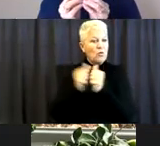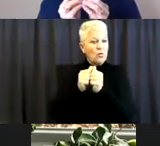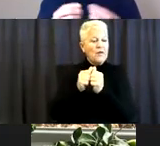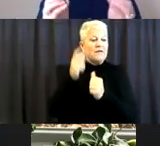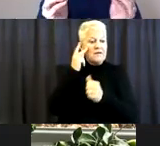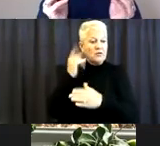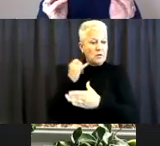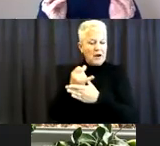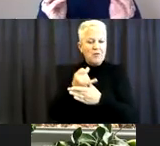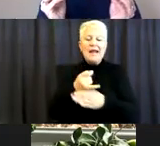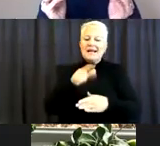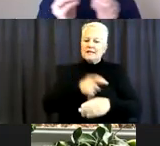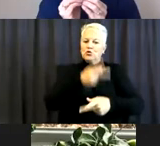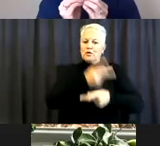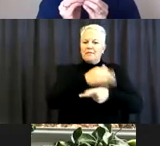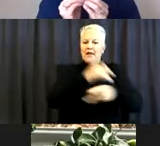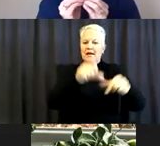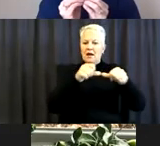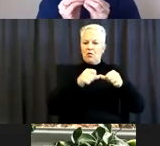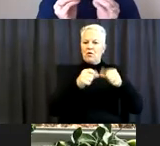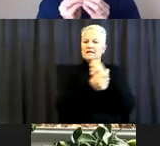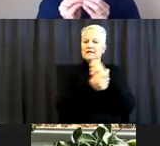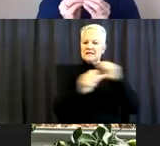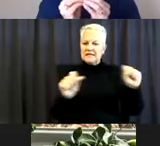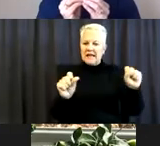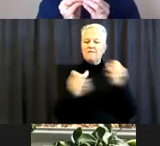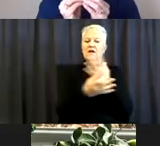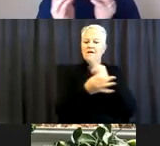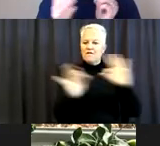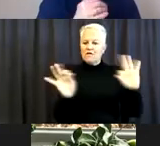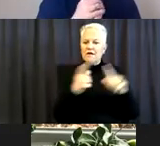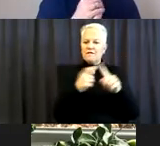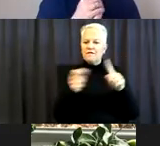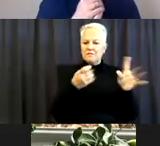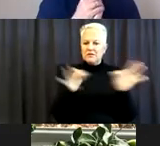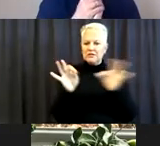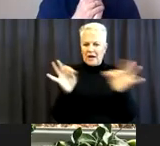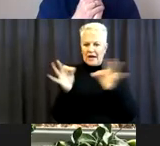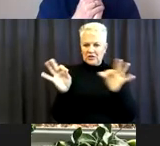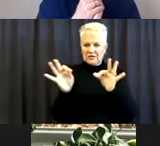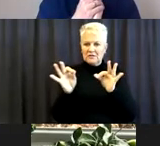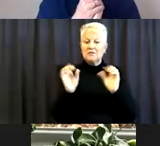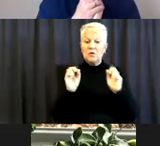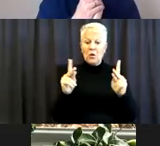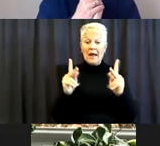safe and free of visual clutter and distractions. Okay, next slide.